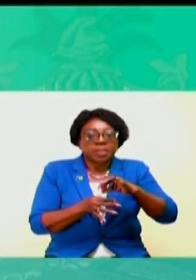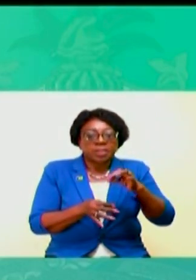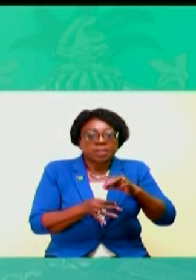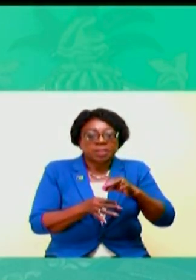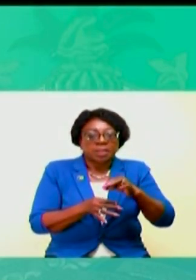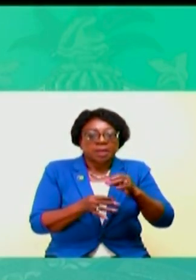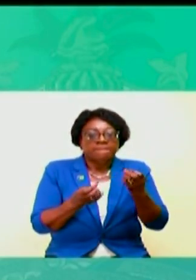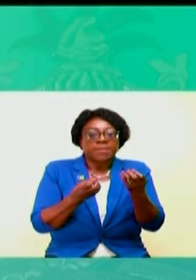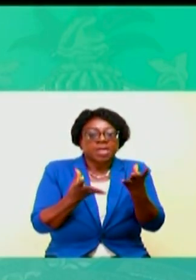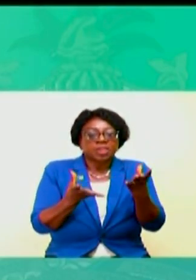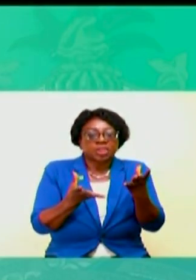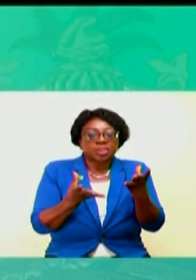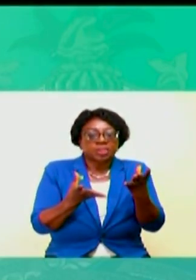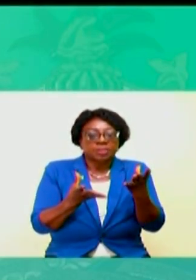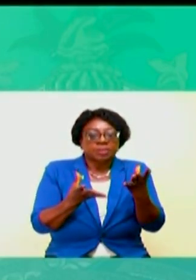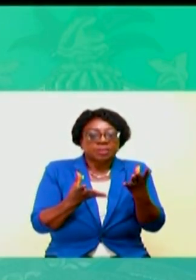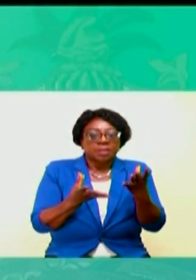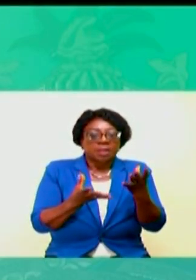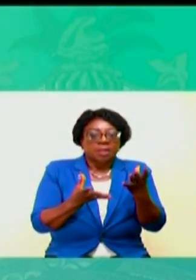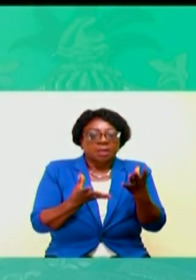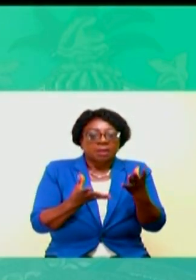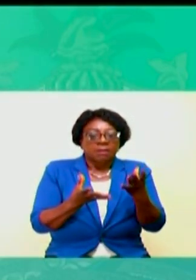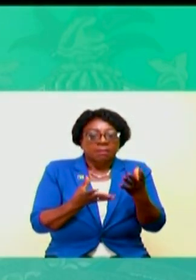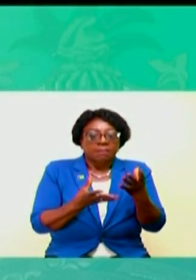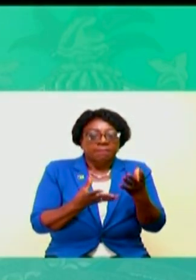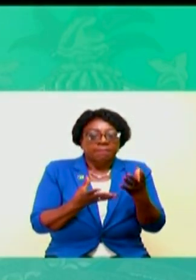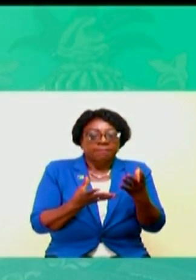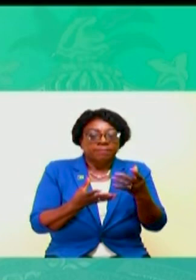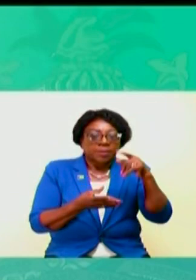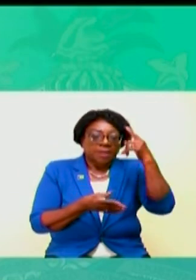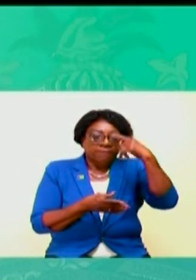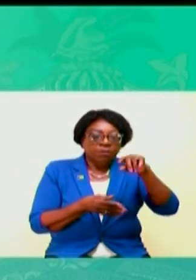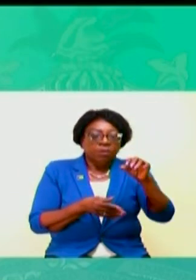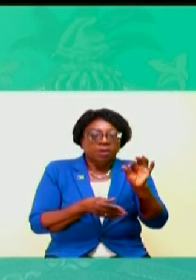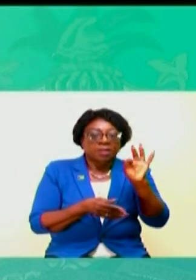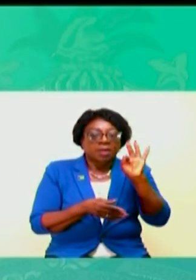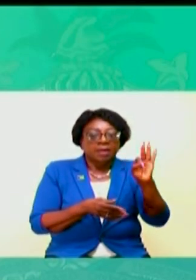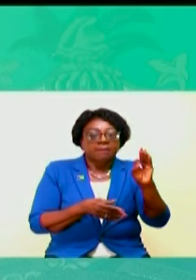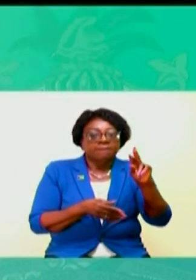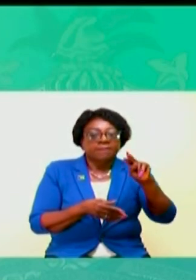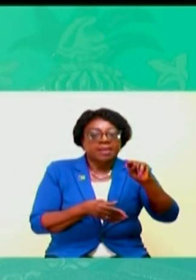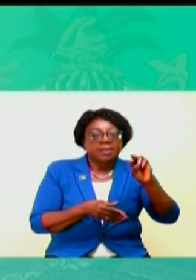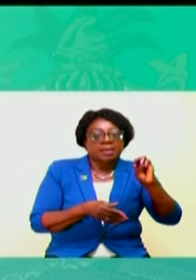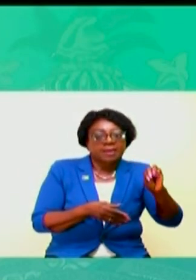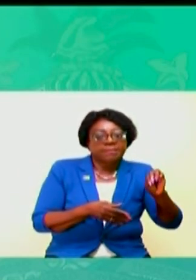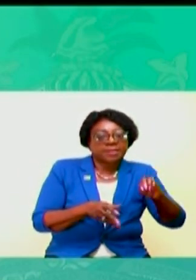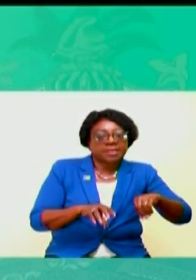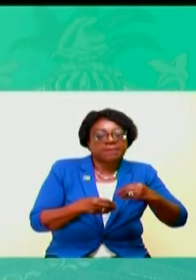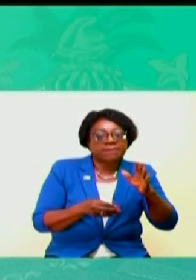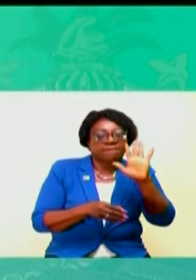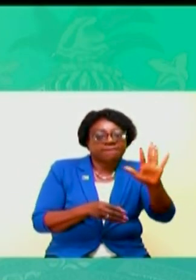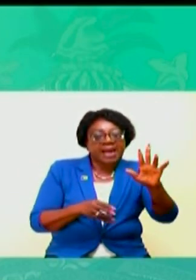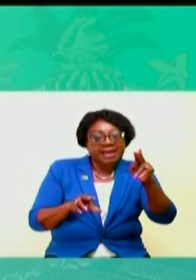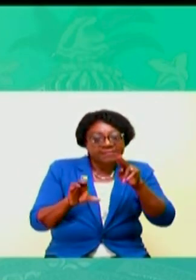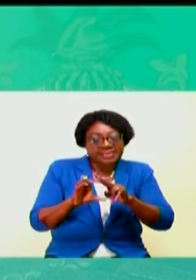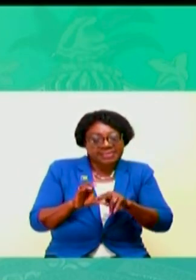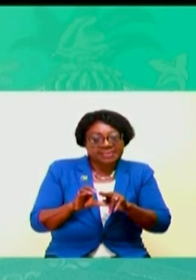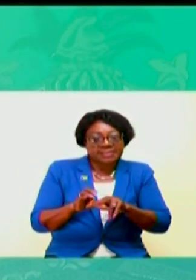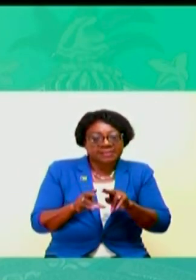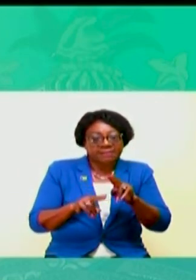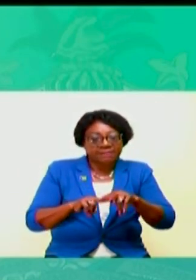The people for Grand Bahama voted overwhelmingly for the Free National Movement, gave them 5 seats. And they